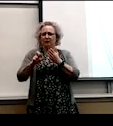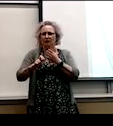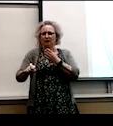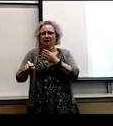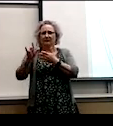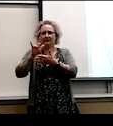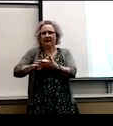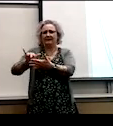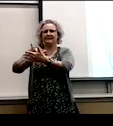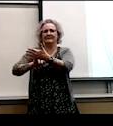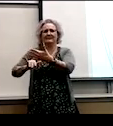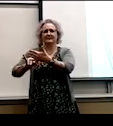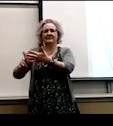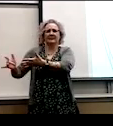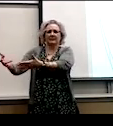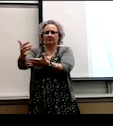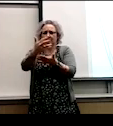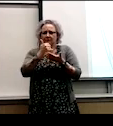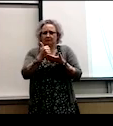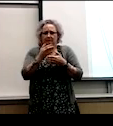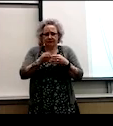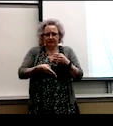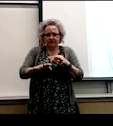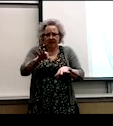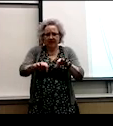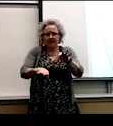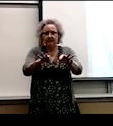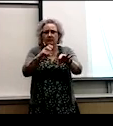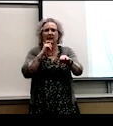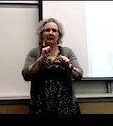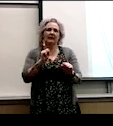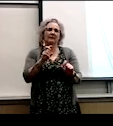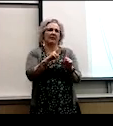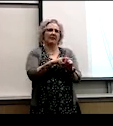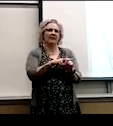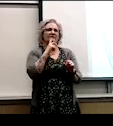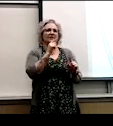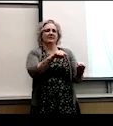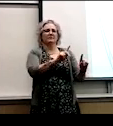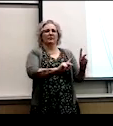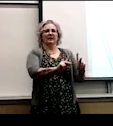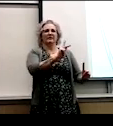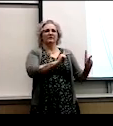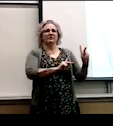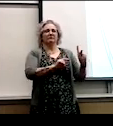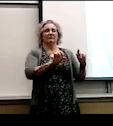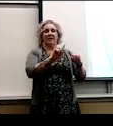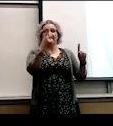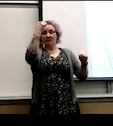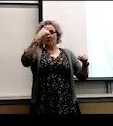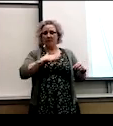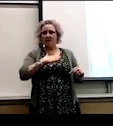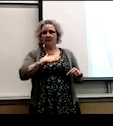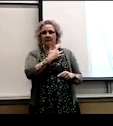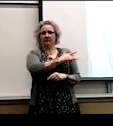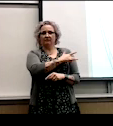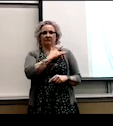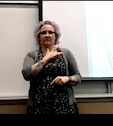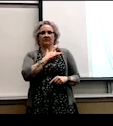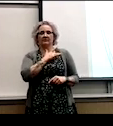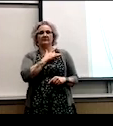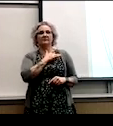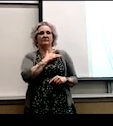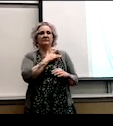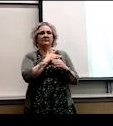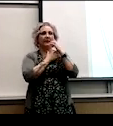So you treat them just like everyone else. My anecdotal experience is, for my patients that I've seen, there's a